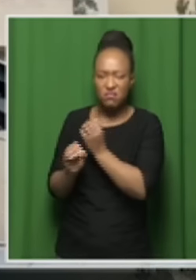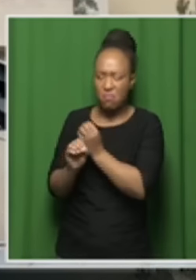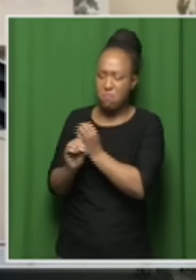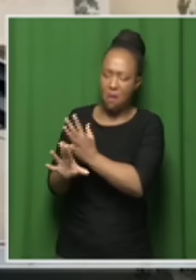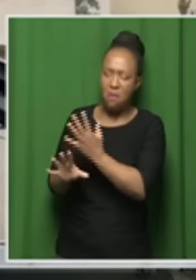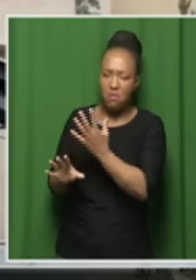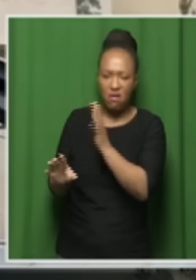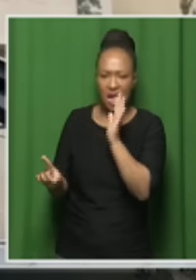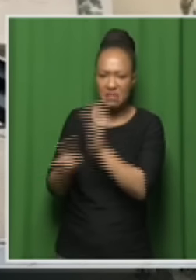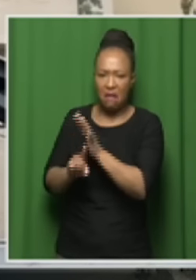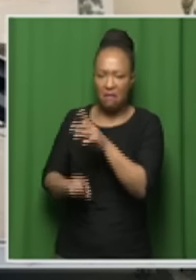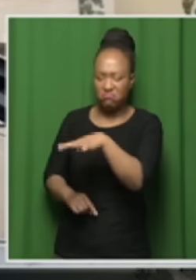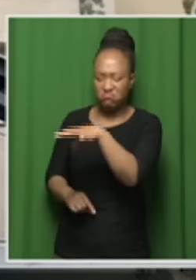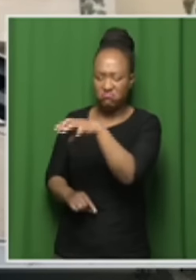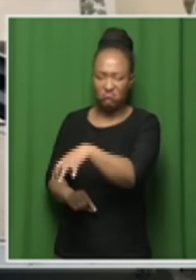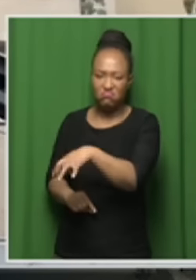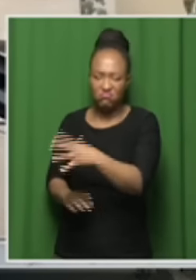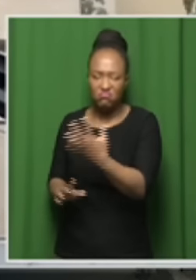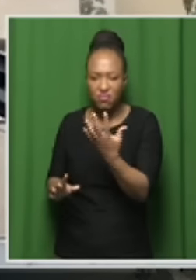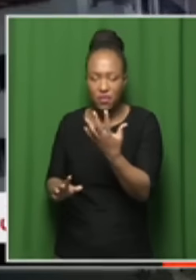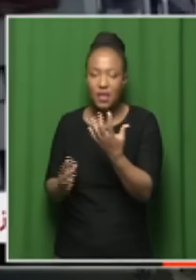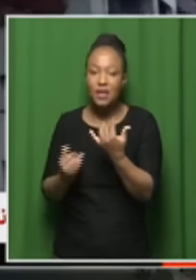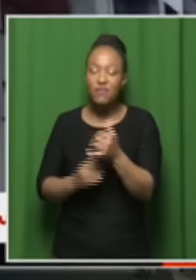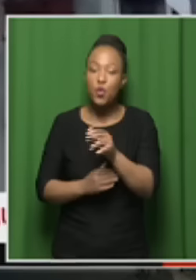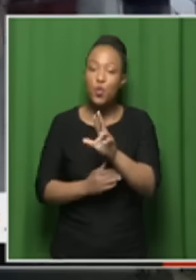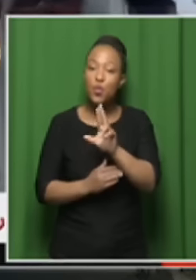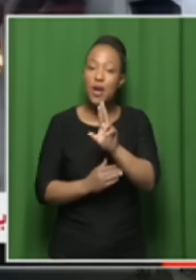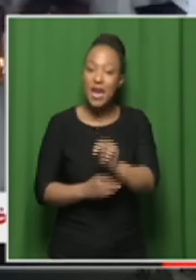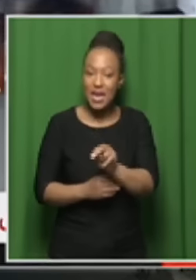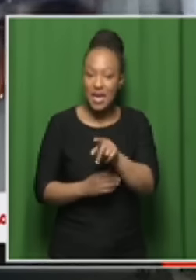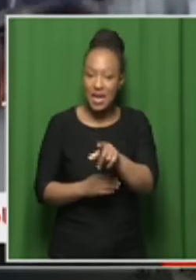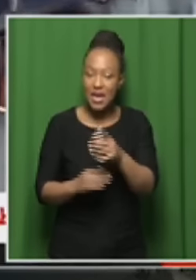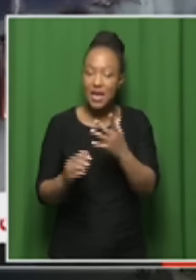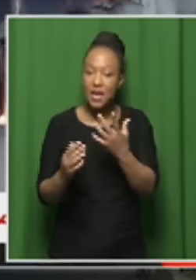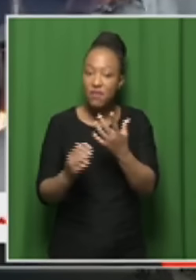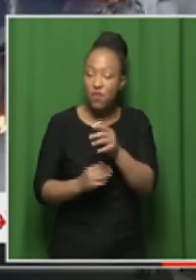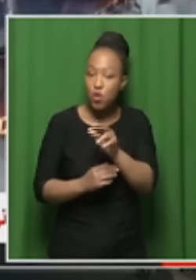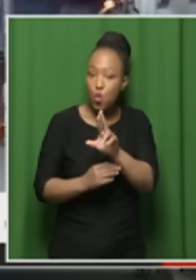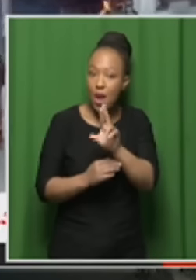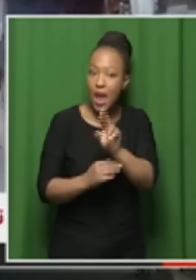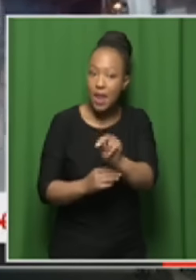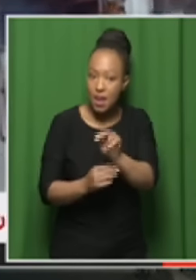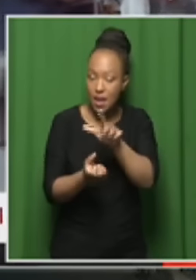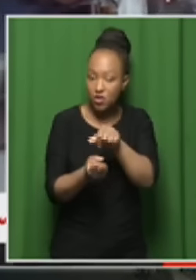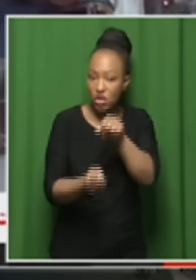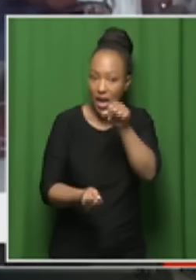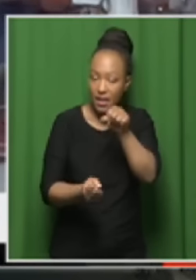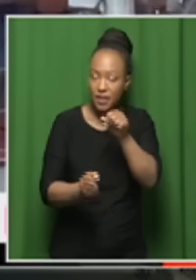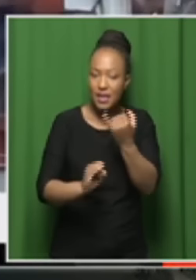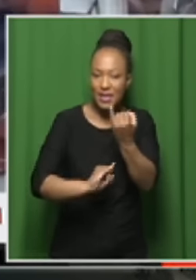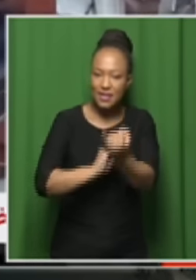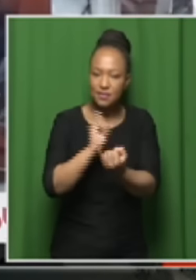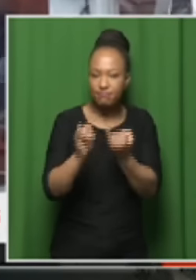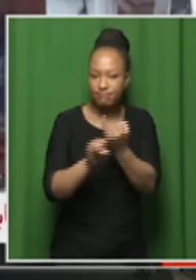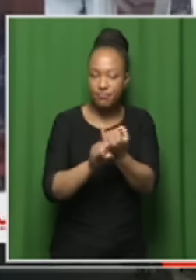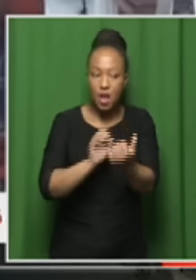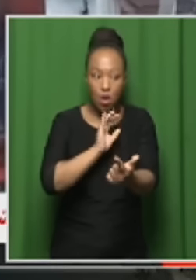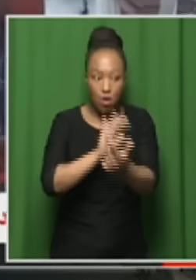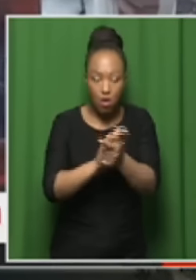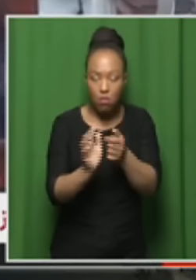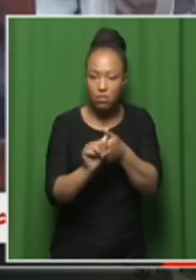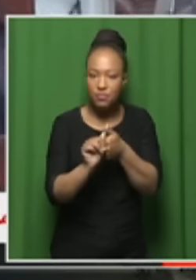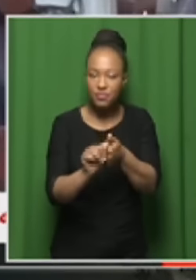The Secretary General recalls the obligation of UN member states to act in accordance with the UN Charter and international law. He asks both